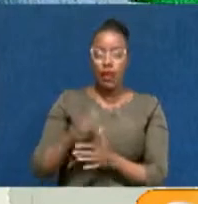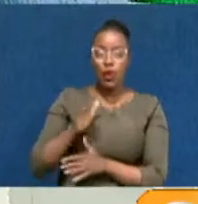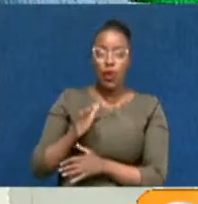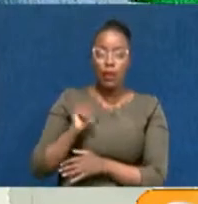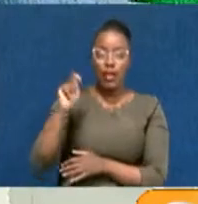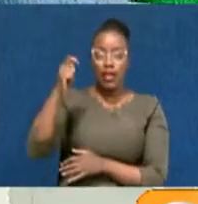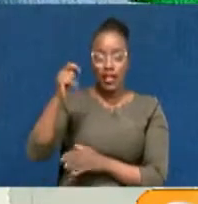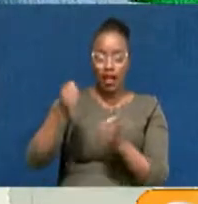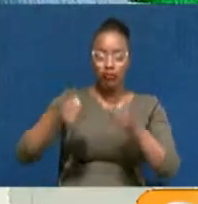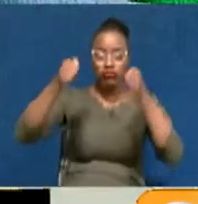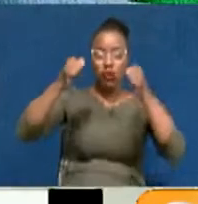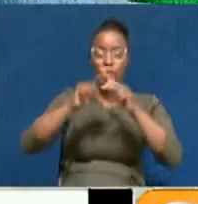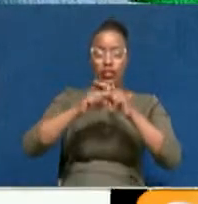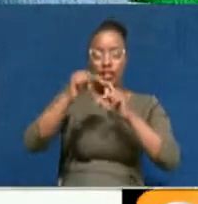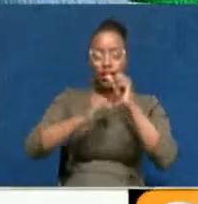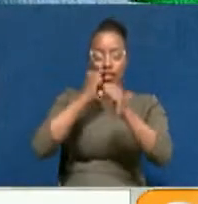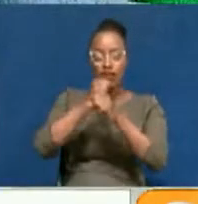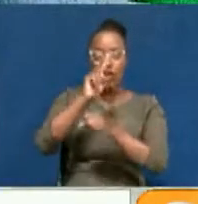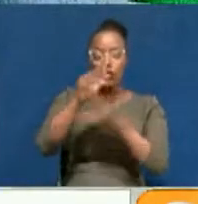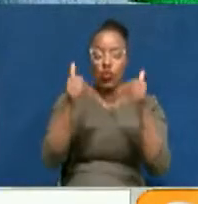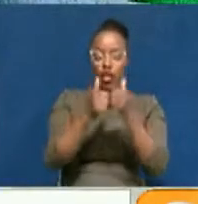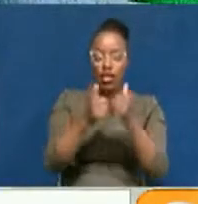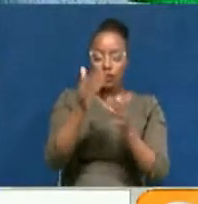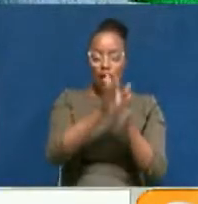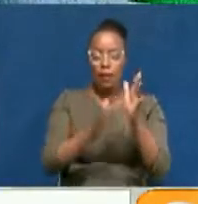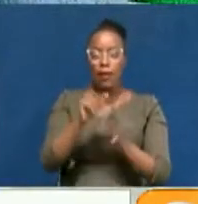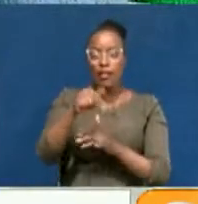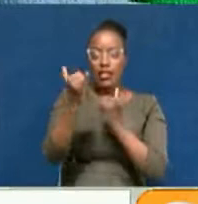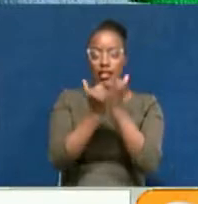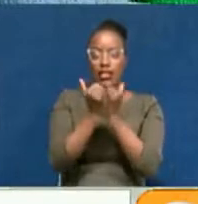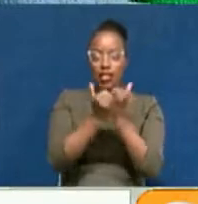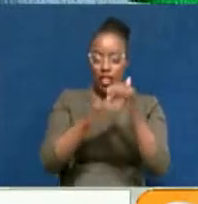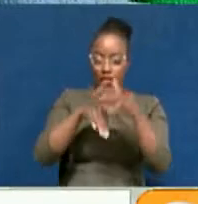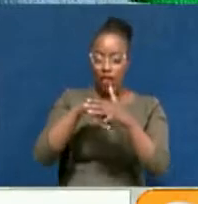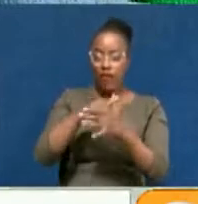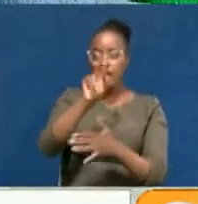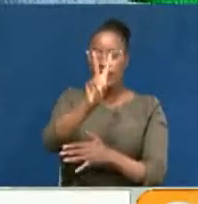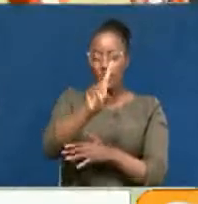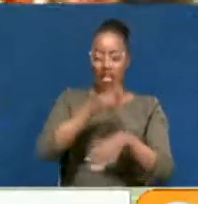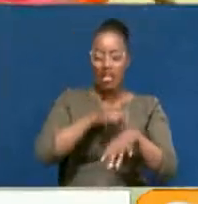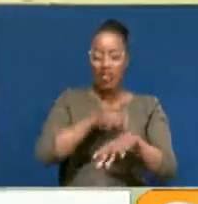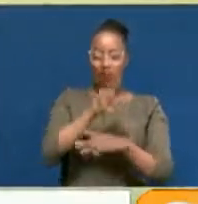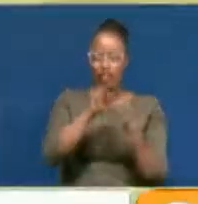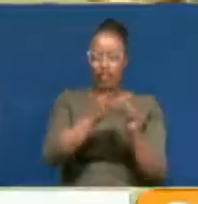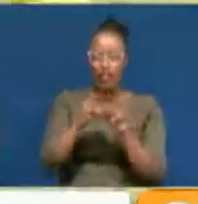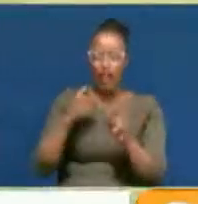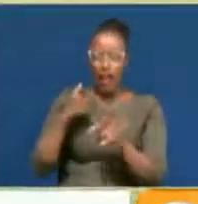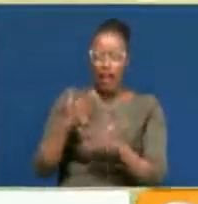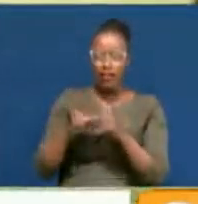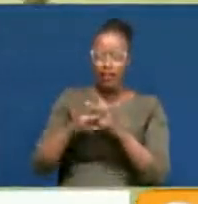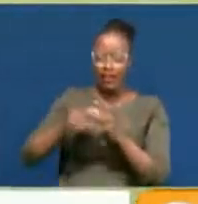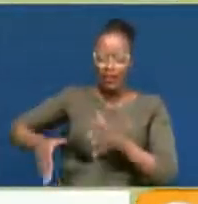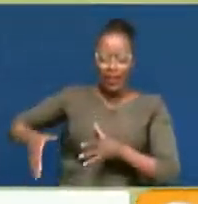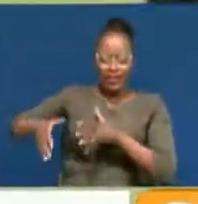The Women's Kenya Cup action will resume over the weekend with two matches lined up on Saturday as the league heads to round two. Mwamba take on Racket in the